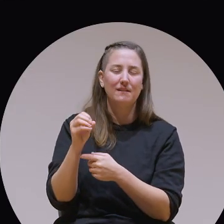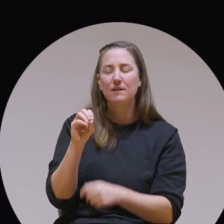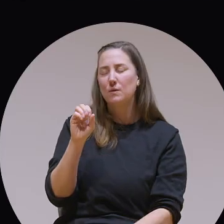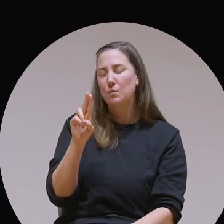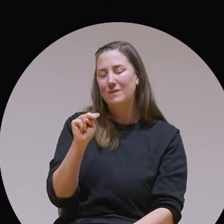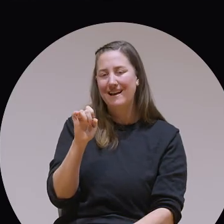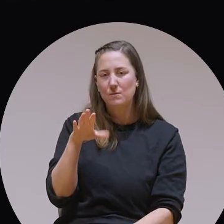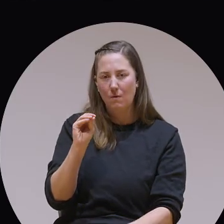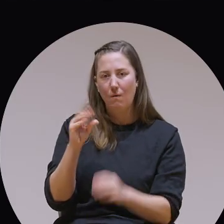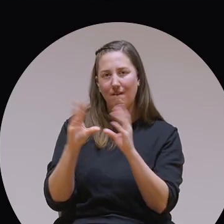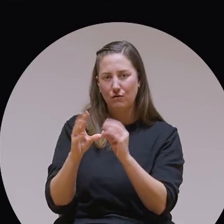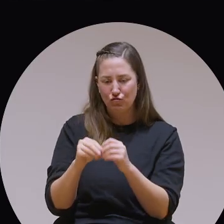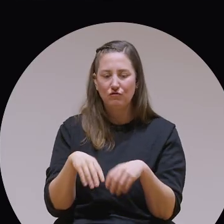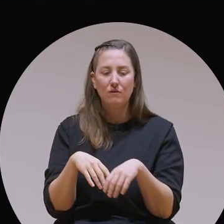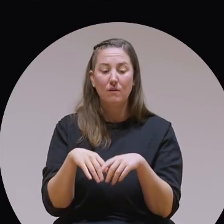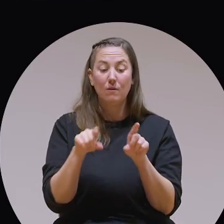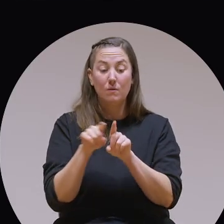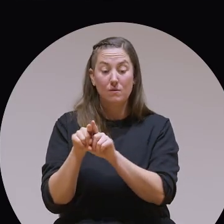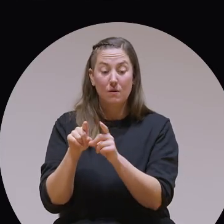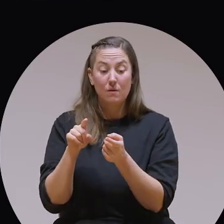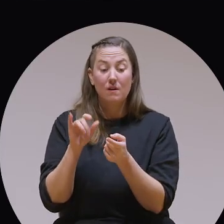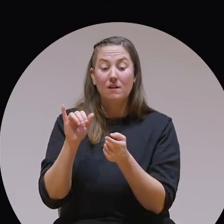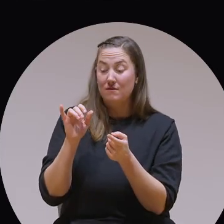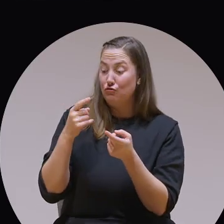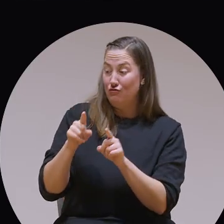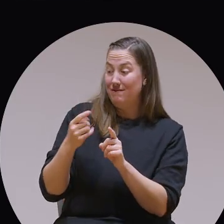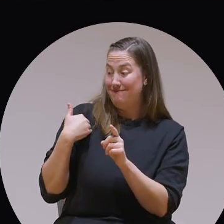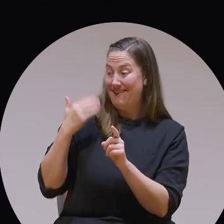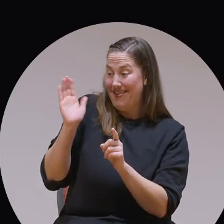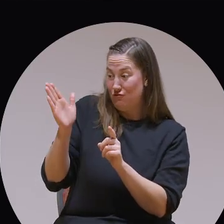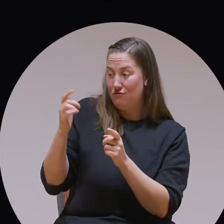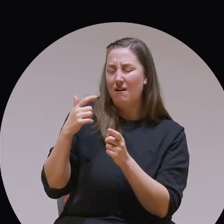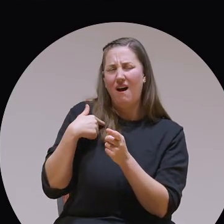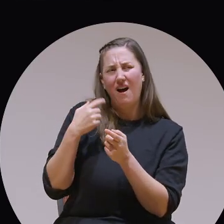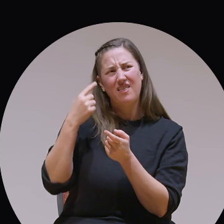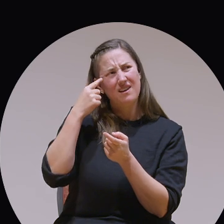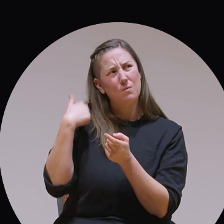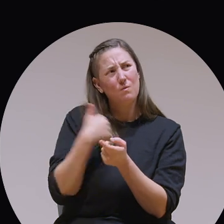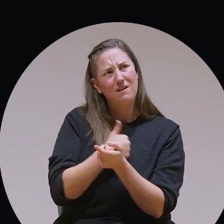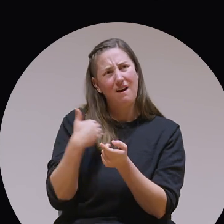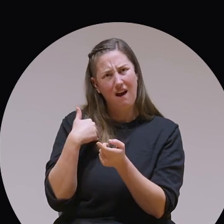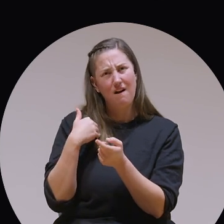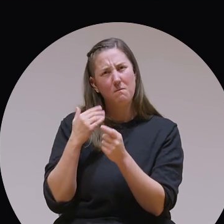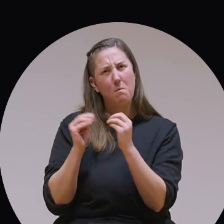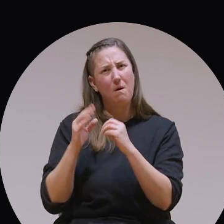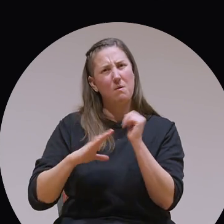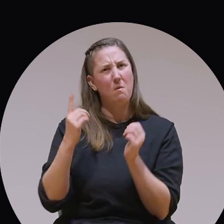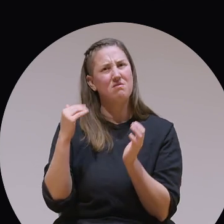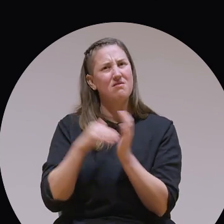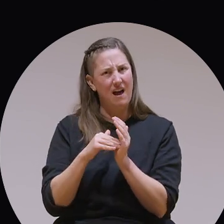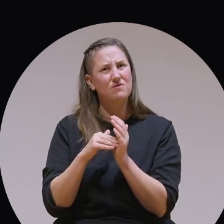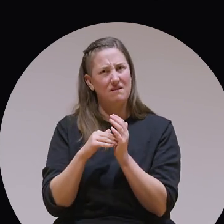should say, when I was looking at Kalikian for the purpose of this lecture, I saw that I think we have over 1,000 objects in the